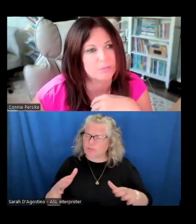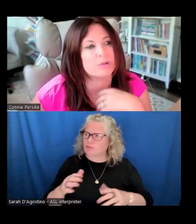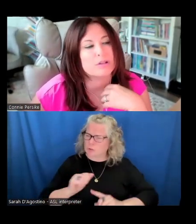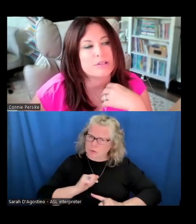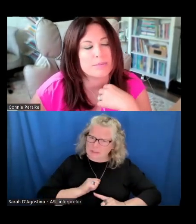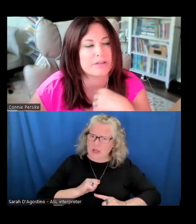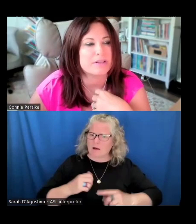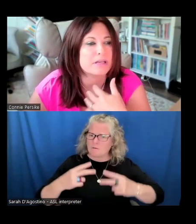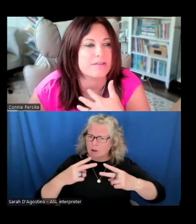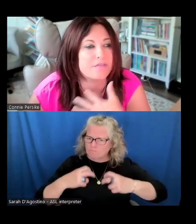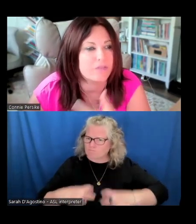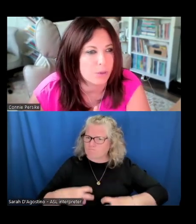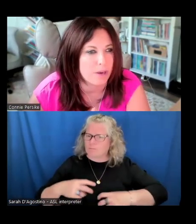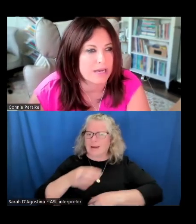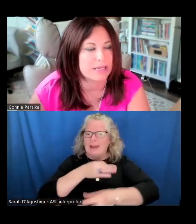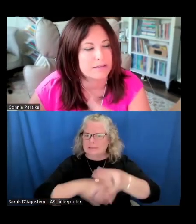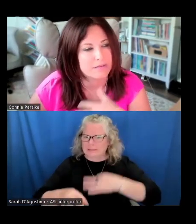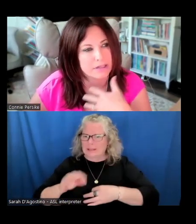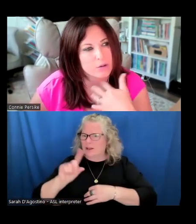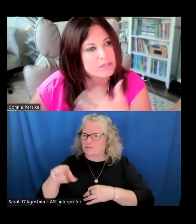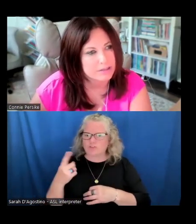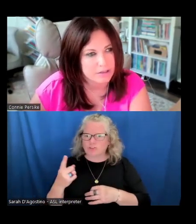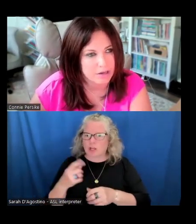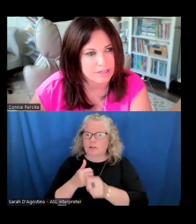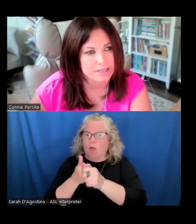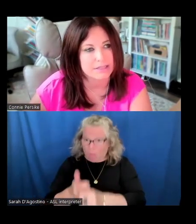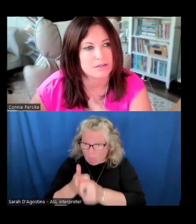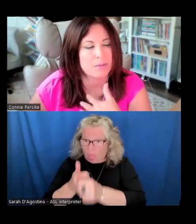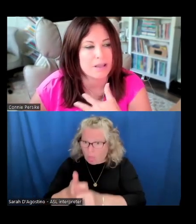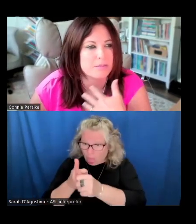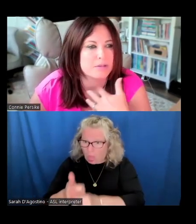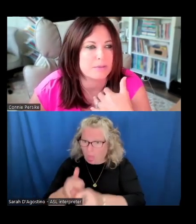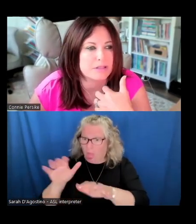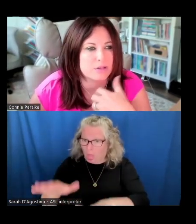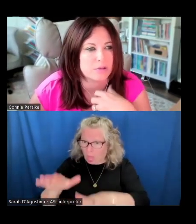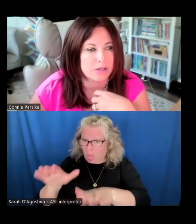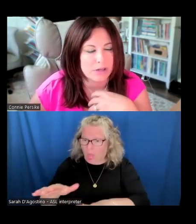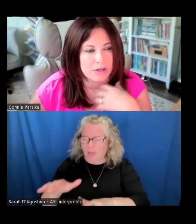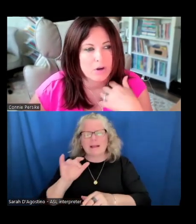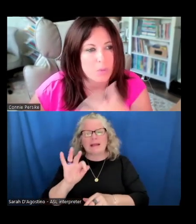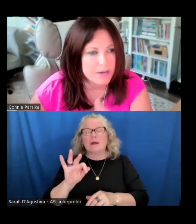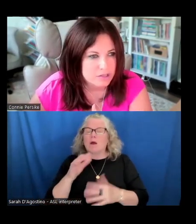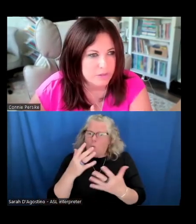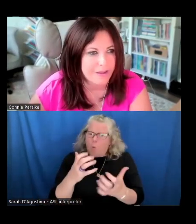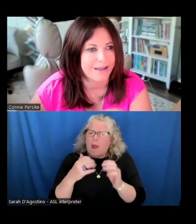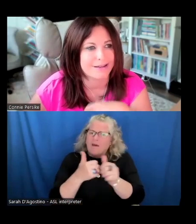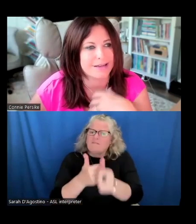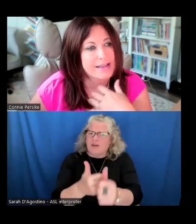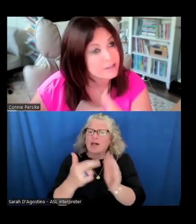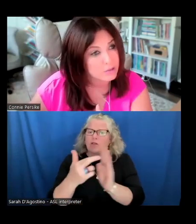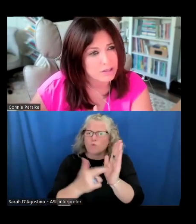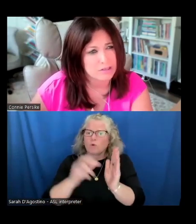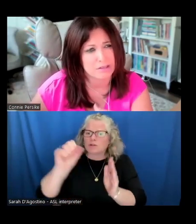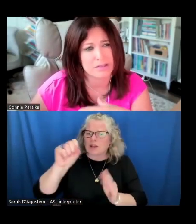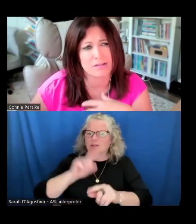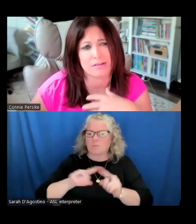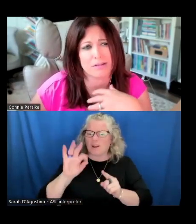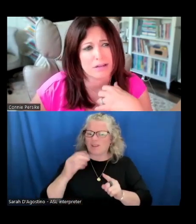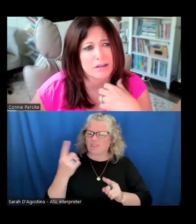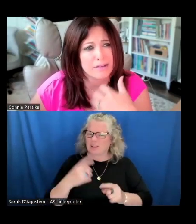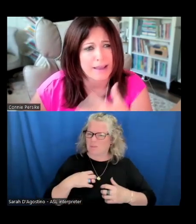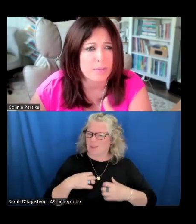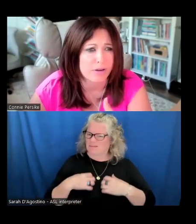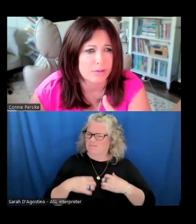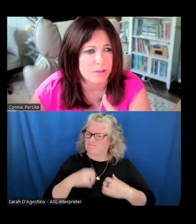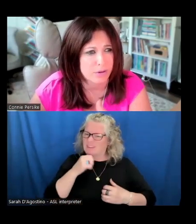to follow rules, but if something doesn't feel right and if it goes against their gut instinct, we want them to be able to question that and ask questions